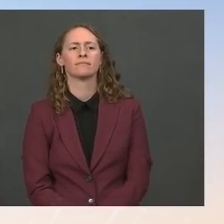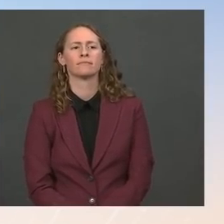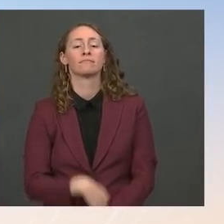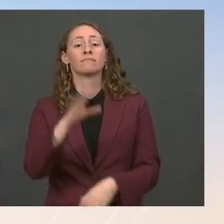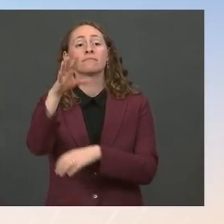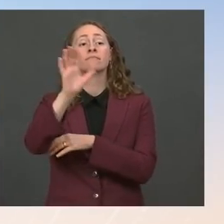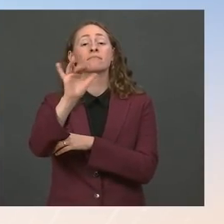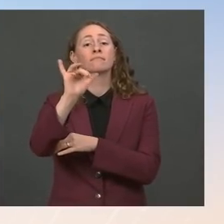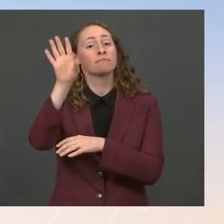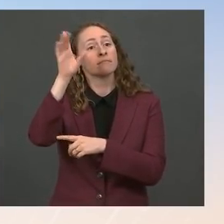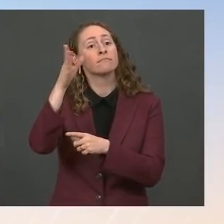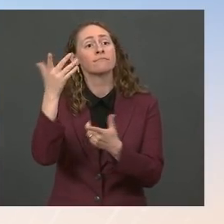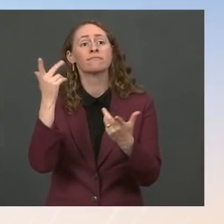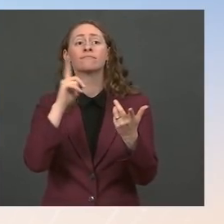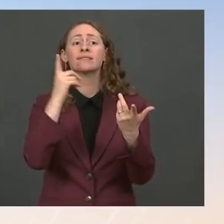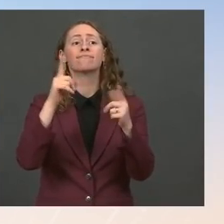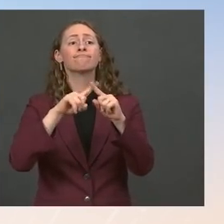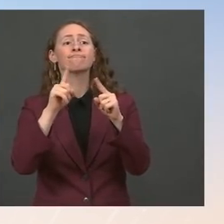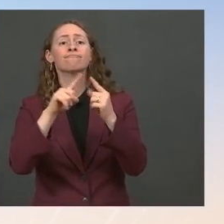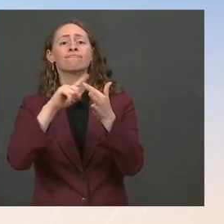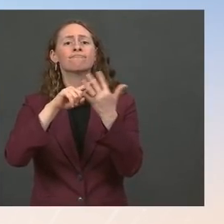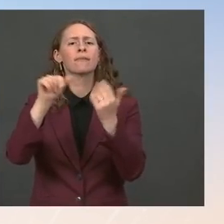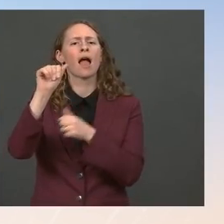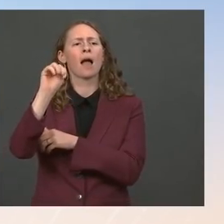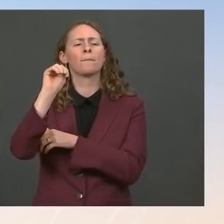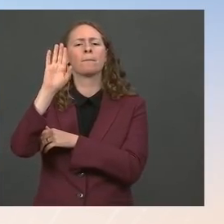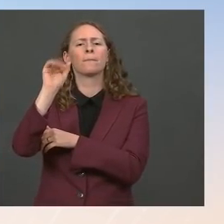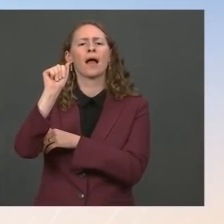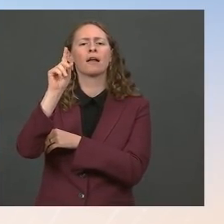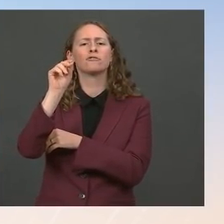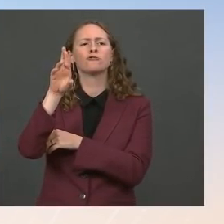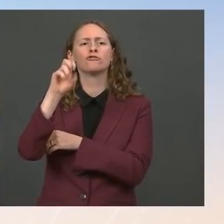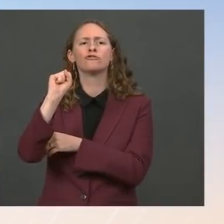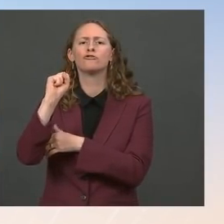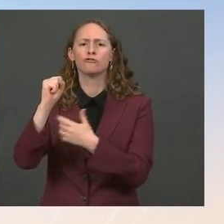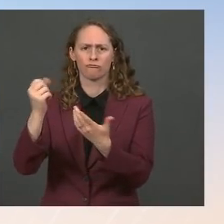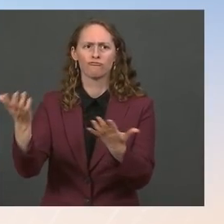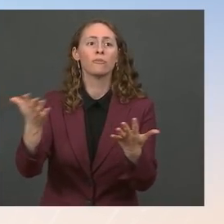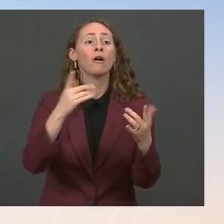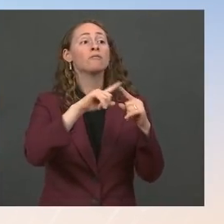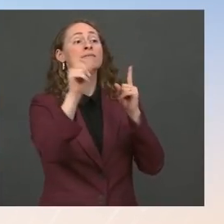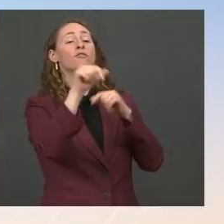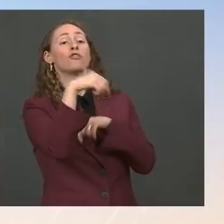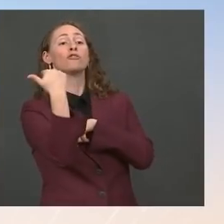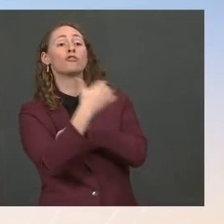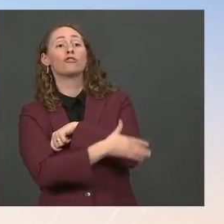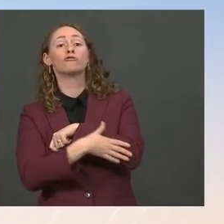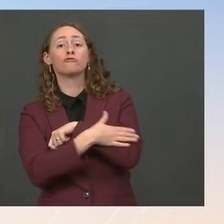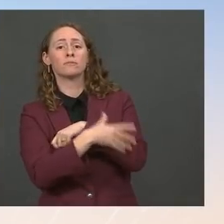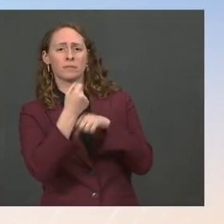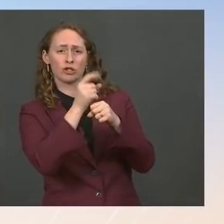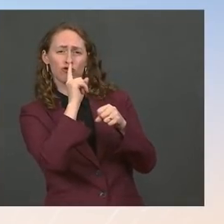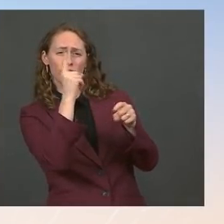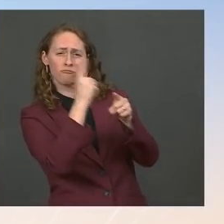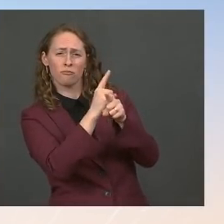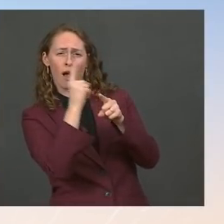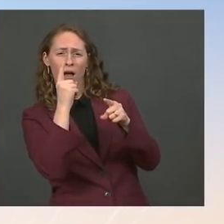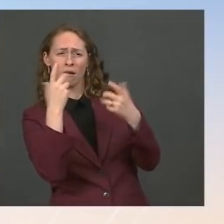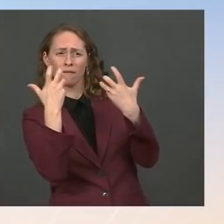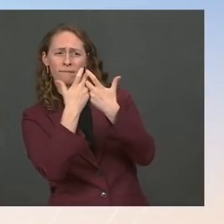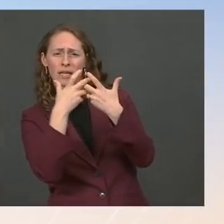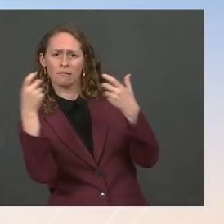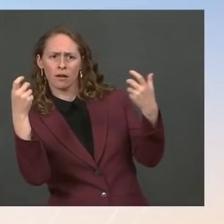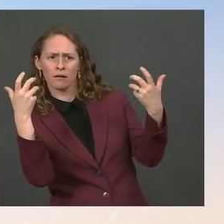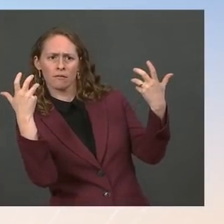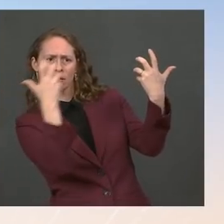a range of ambassadors to serve the United States overseas because of their qualifications, whether it's from business, public service,